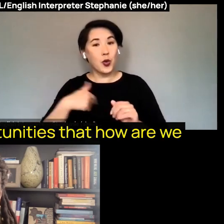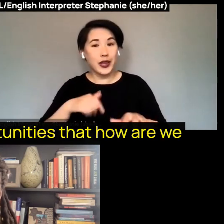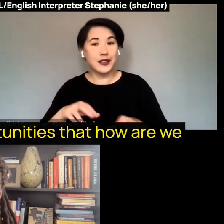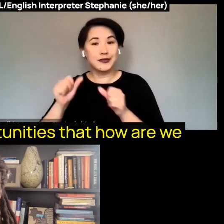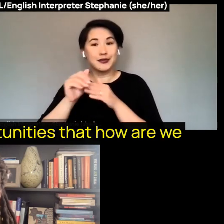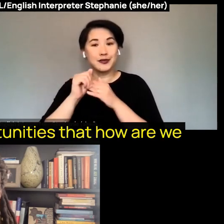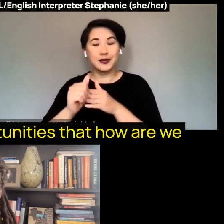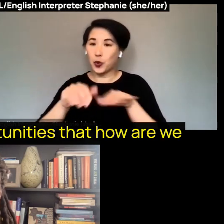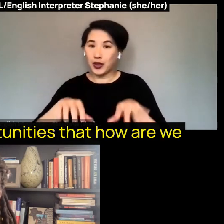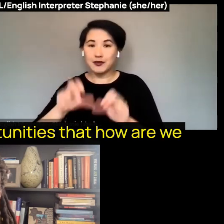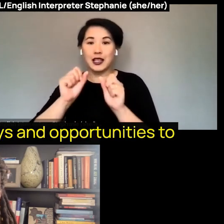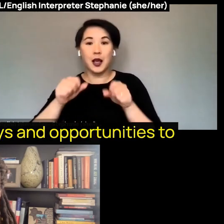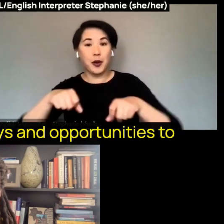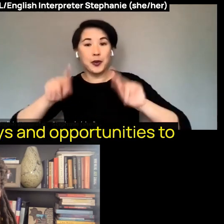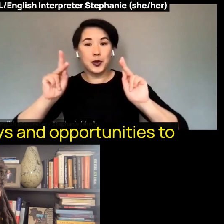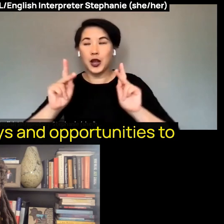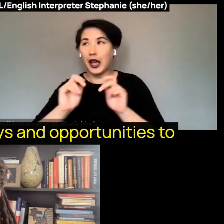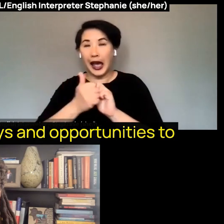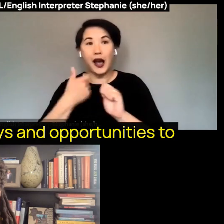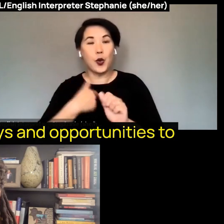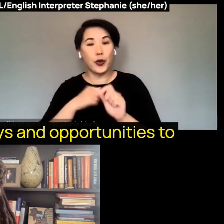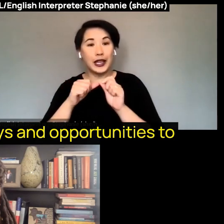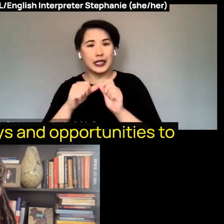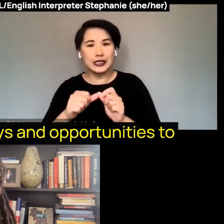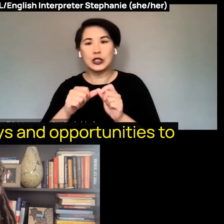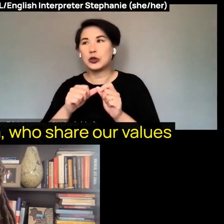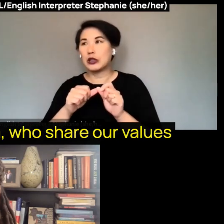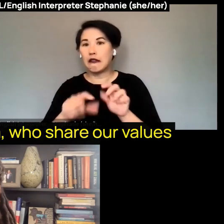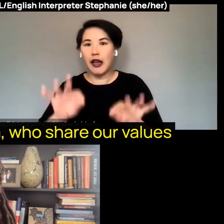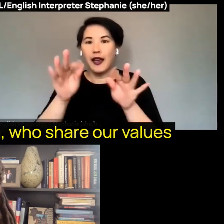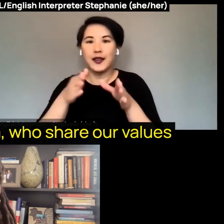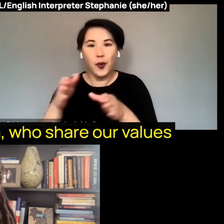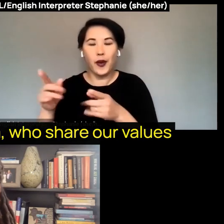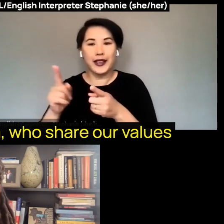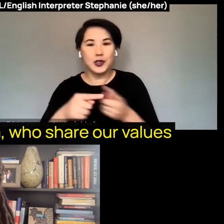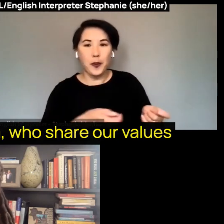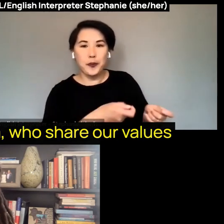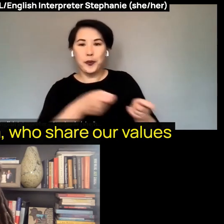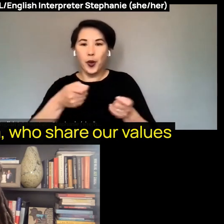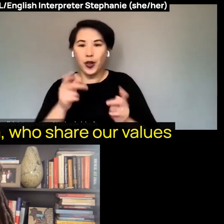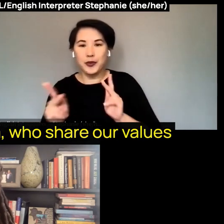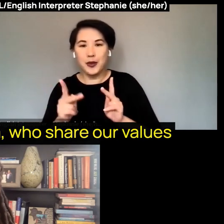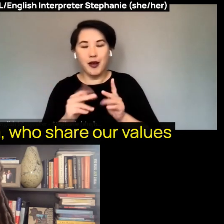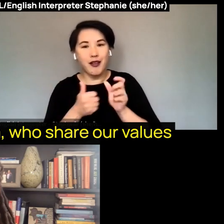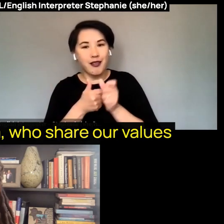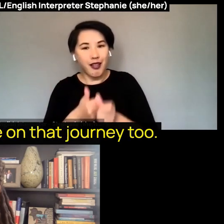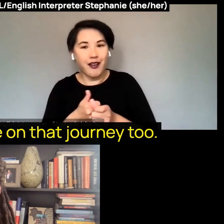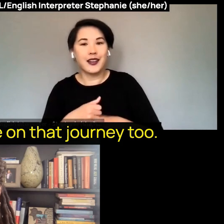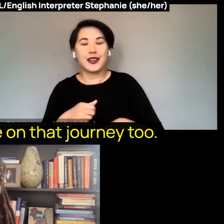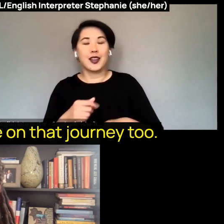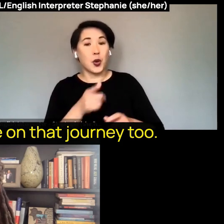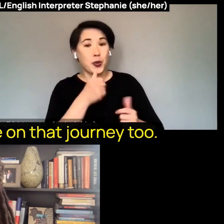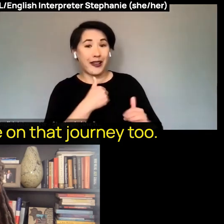these opportunities, that how are we continuing to find more ways and opportunities to get more of our people who share our values